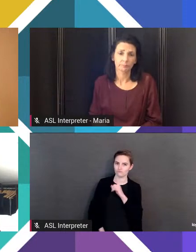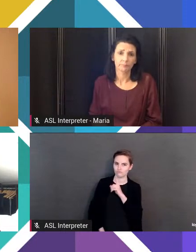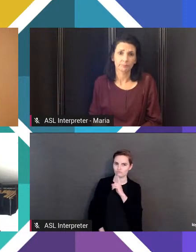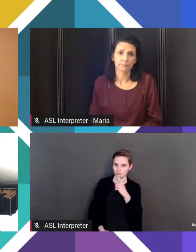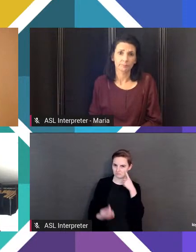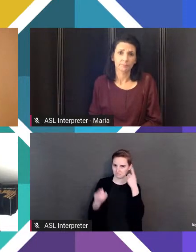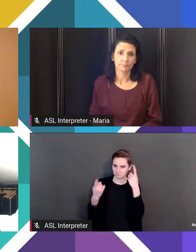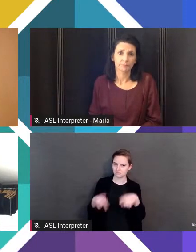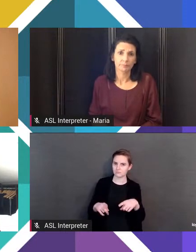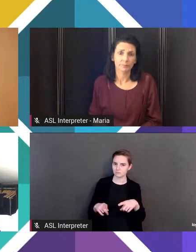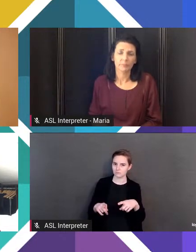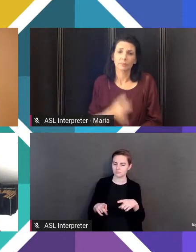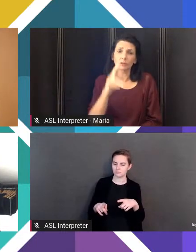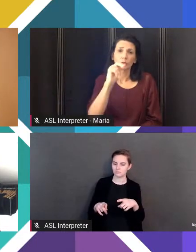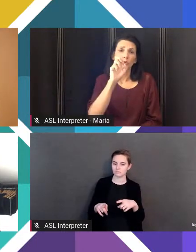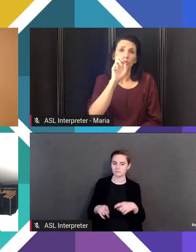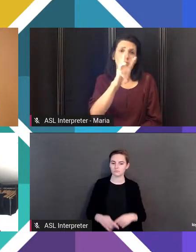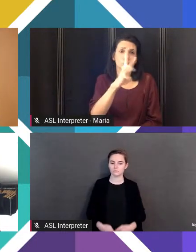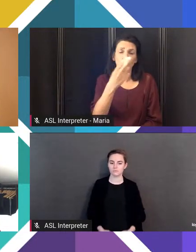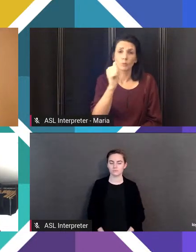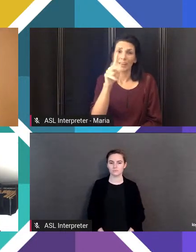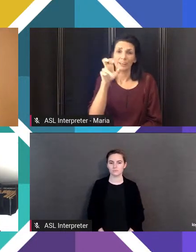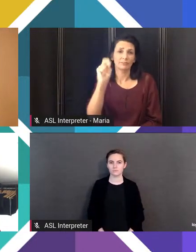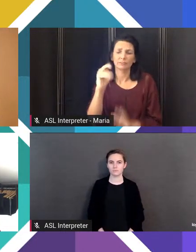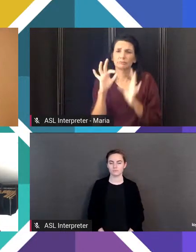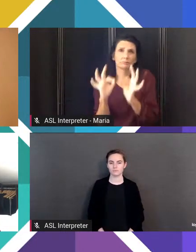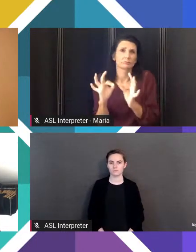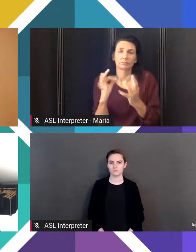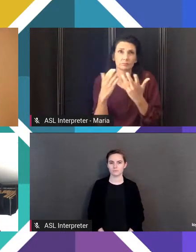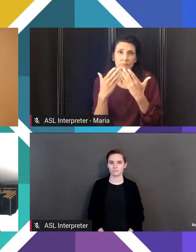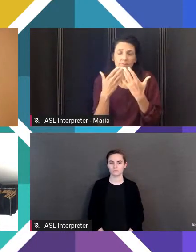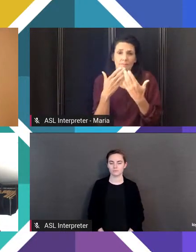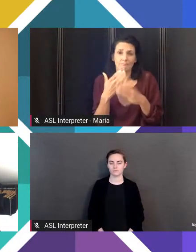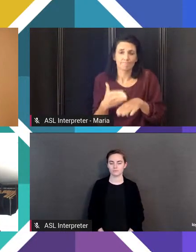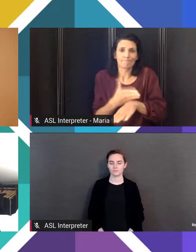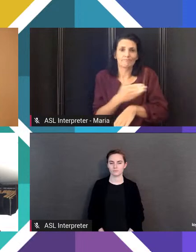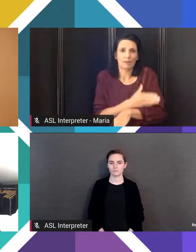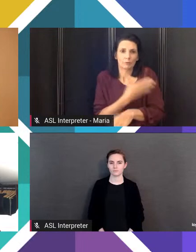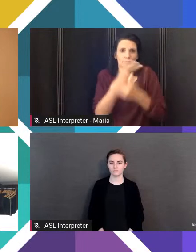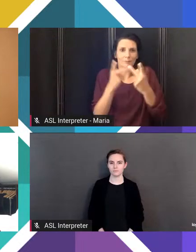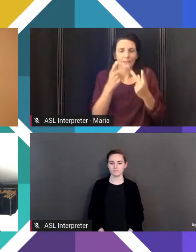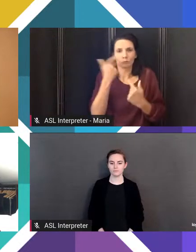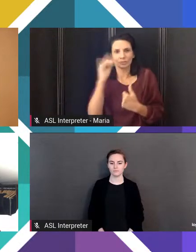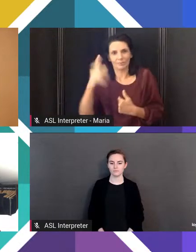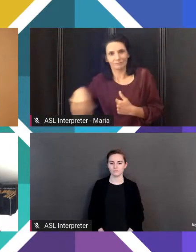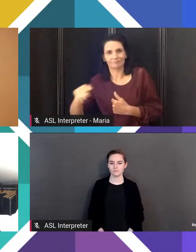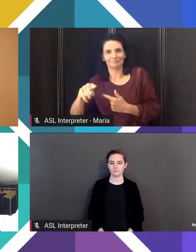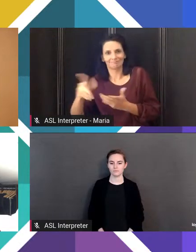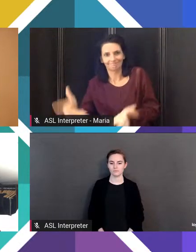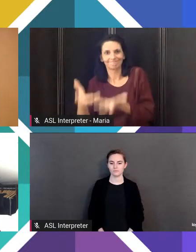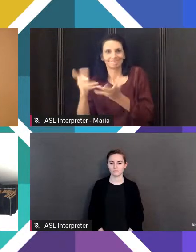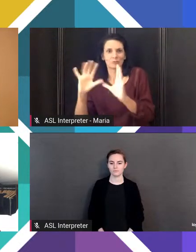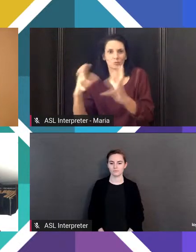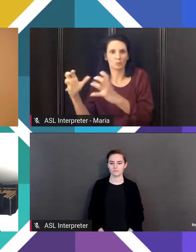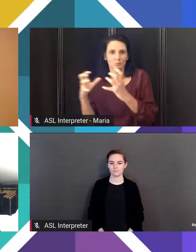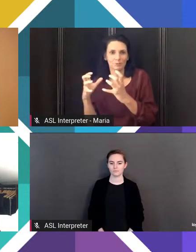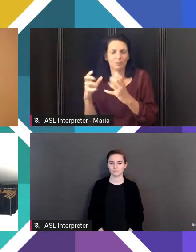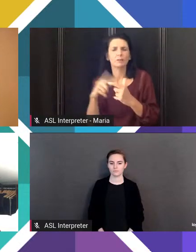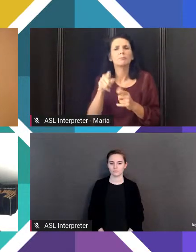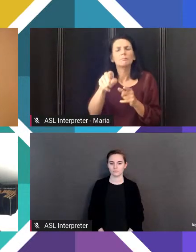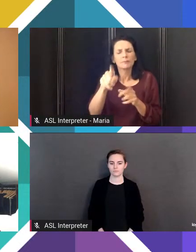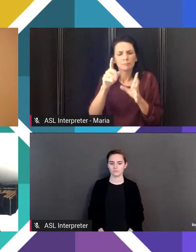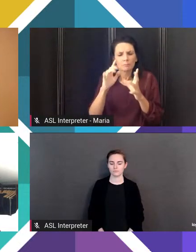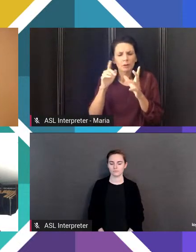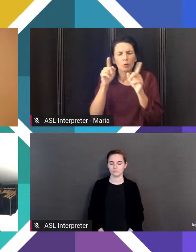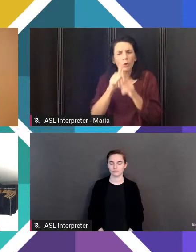Yeah, New Haven is a better place because of that. But so I want to get to some of the questions, but also I want to say, you know,